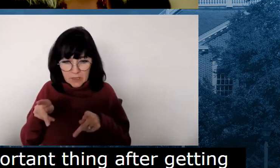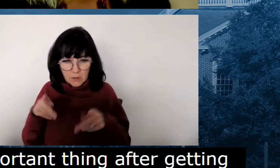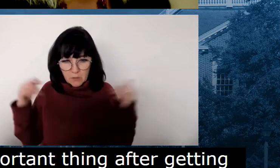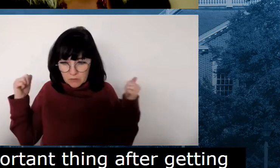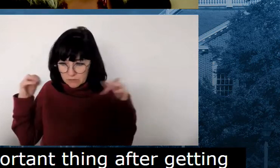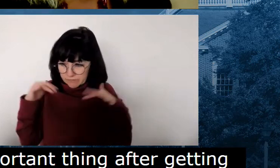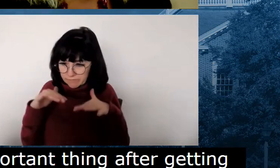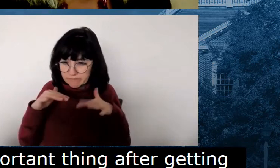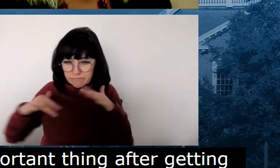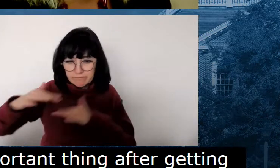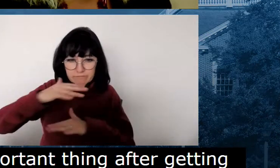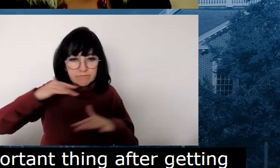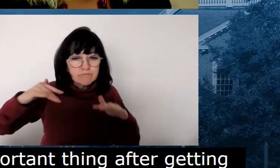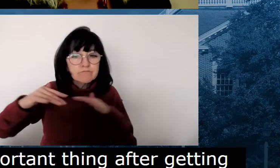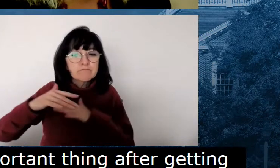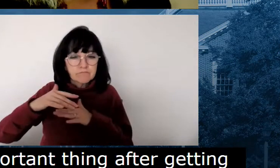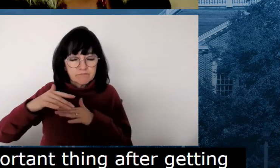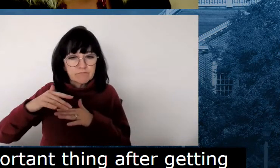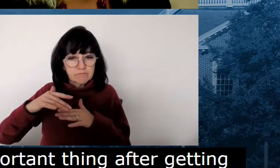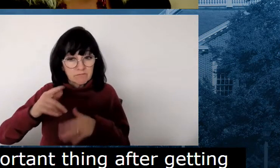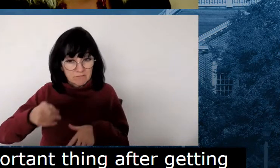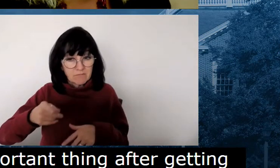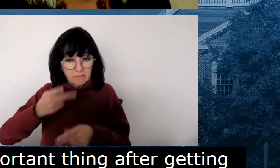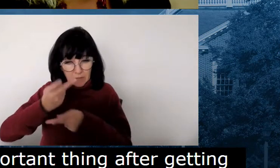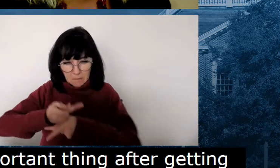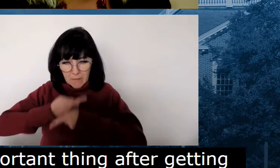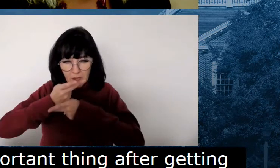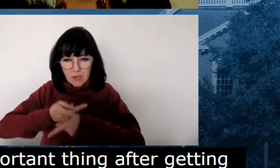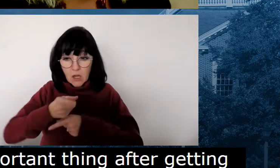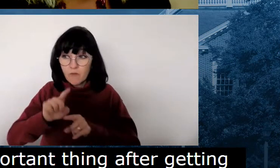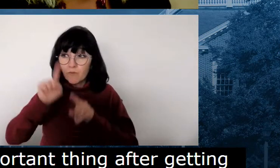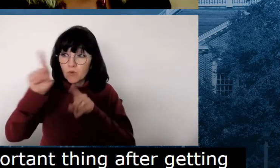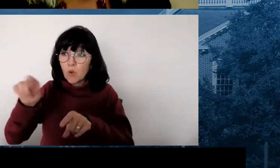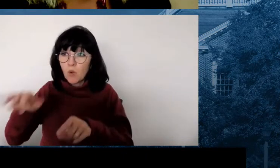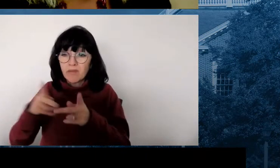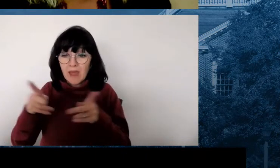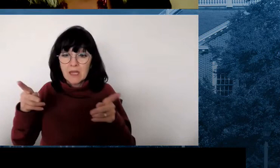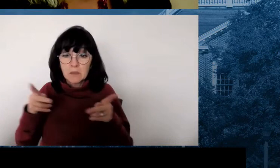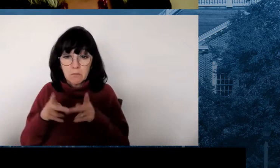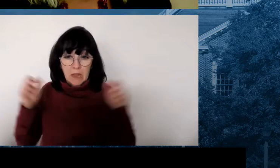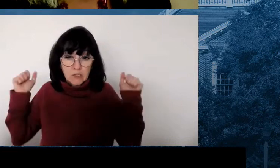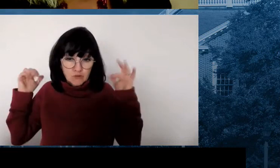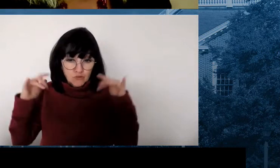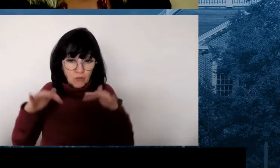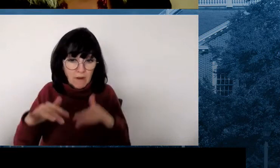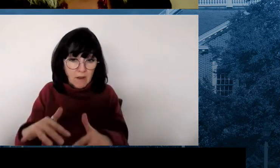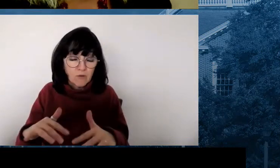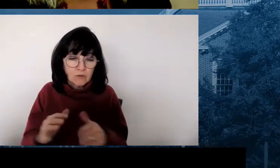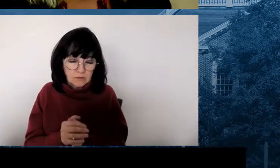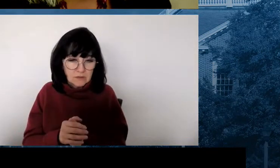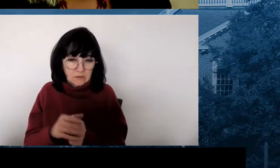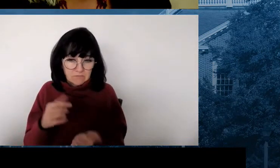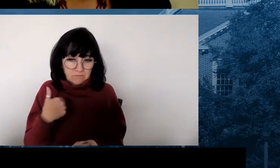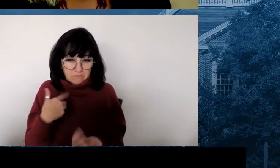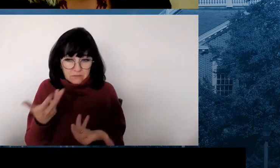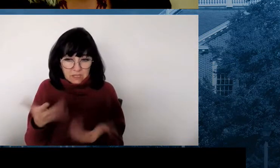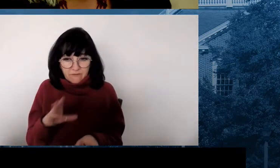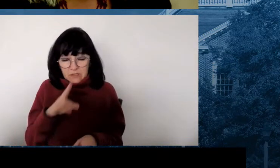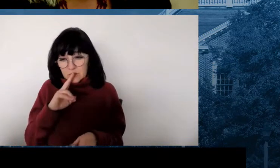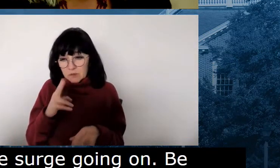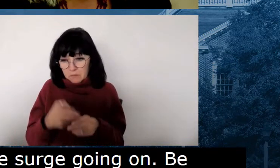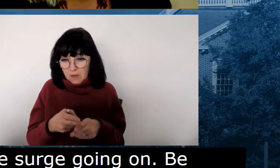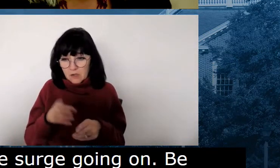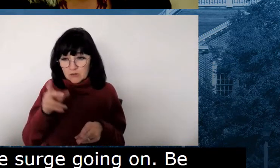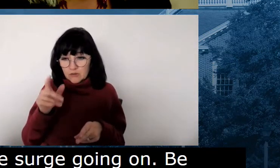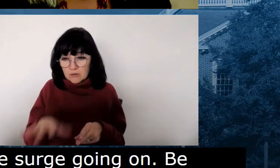have this surge going on and be careful about places that you go. I mentioned demographics, the young